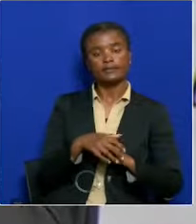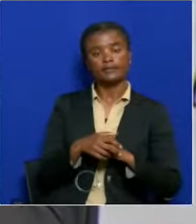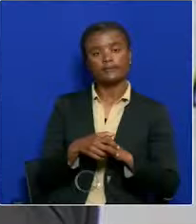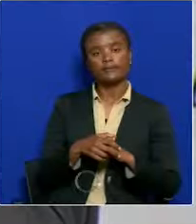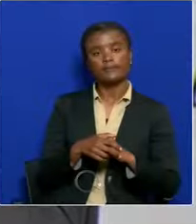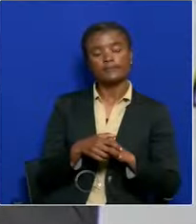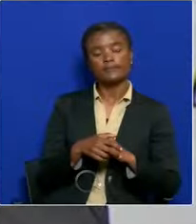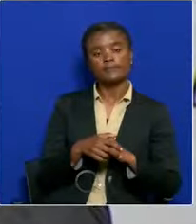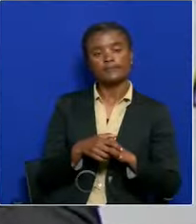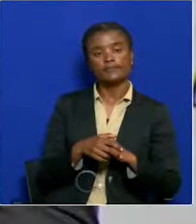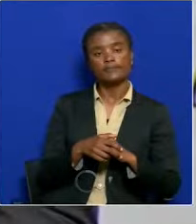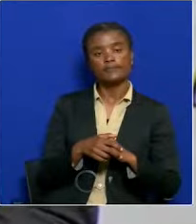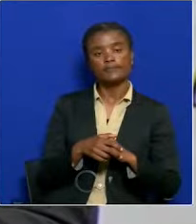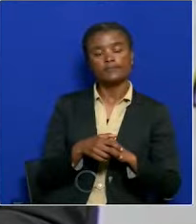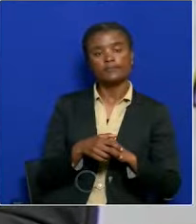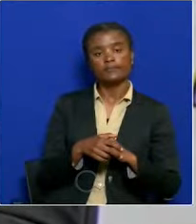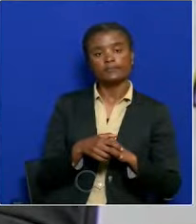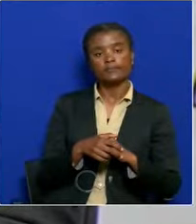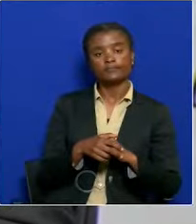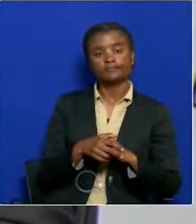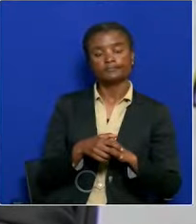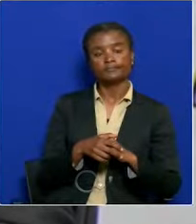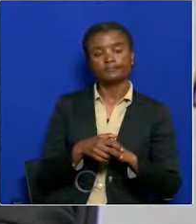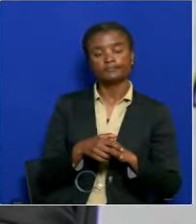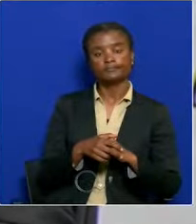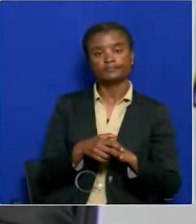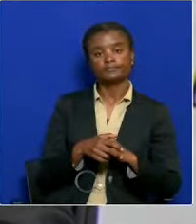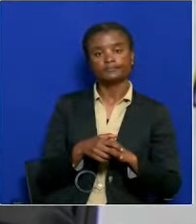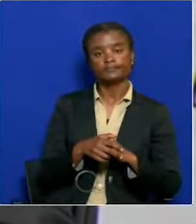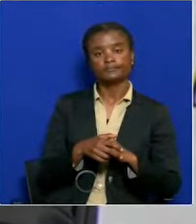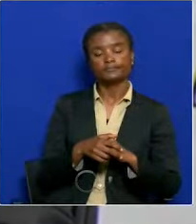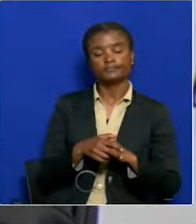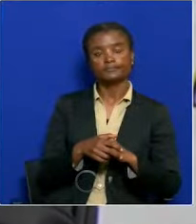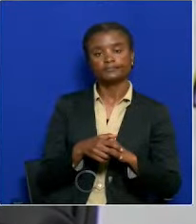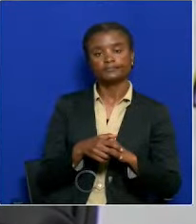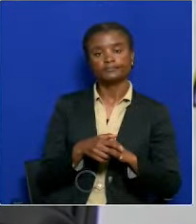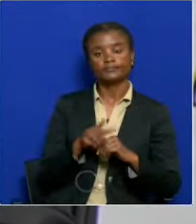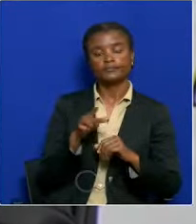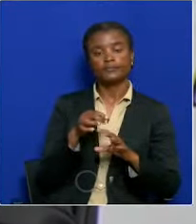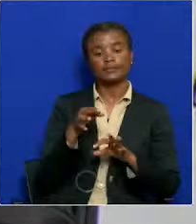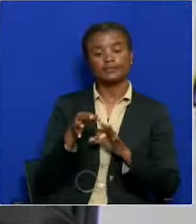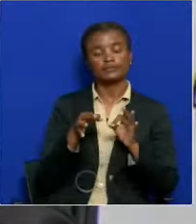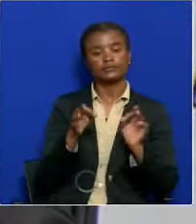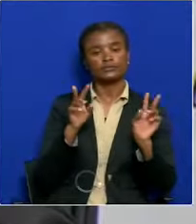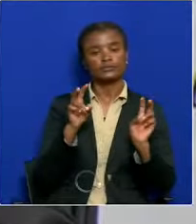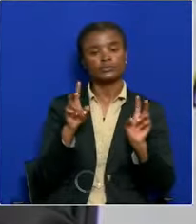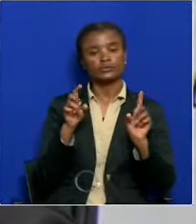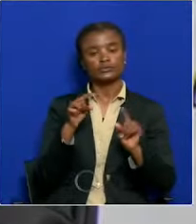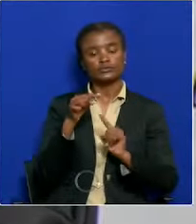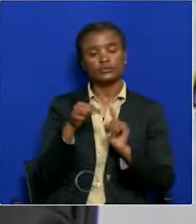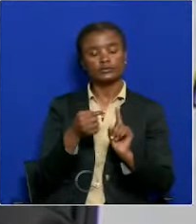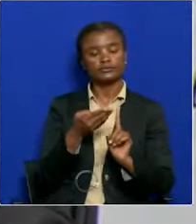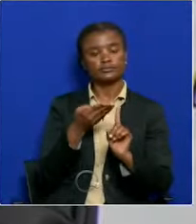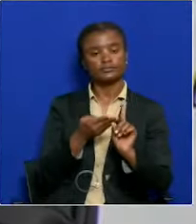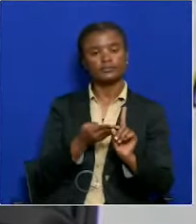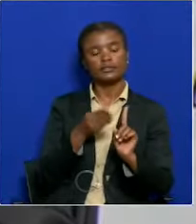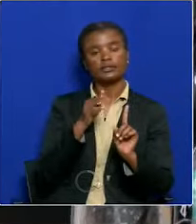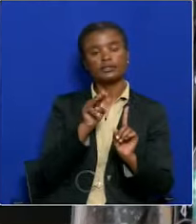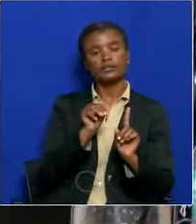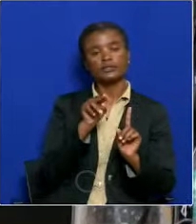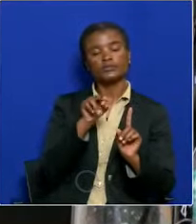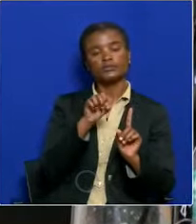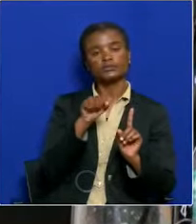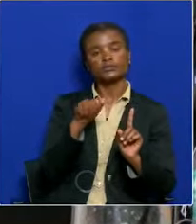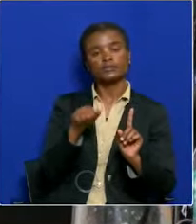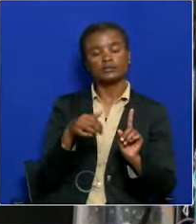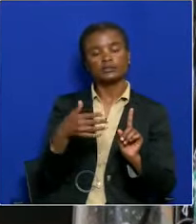you deal with the Musa Kaula issue. So I'm not going to deal with that now. I